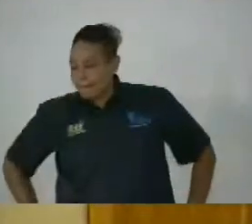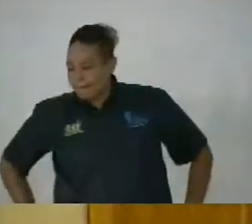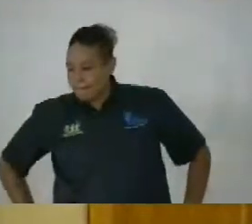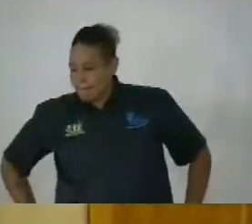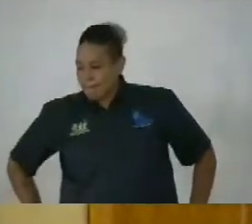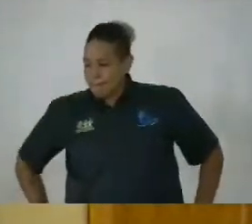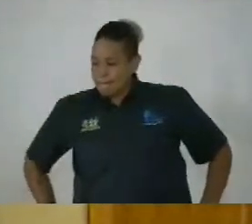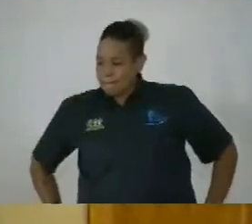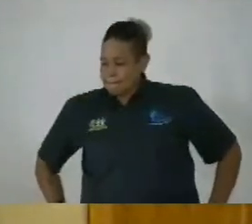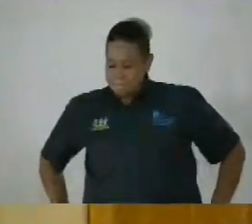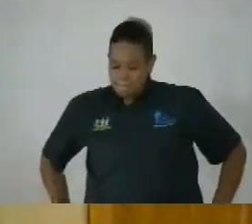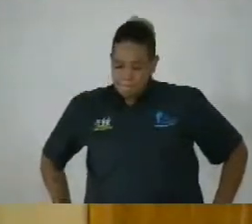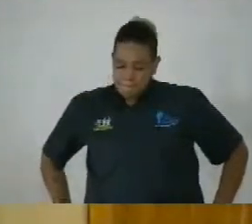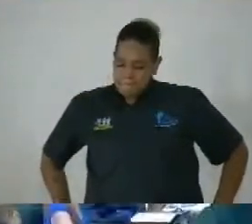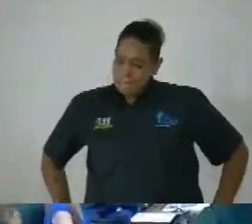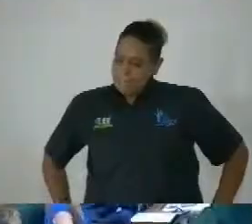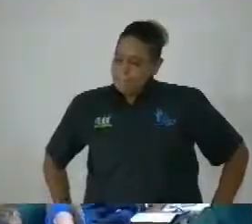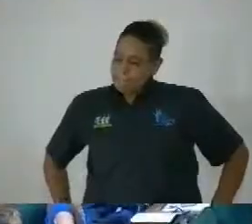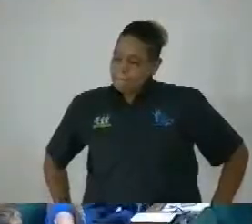that.